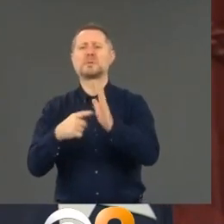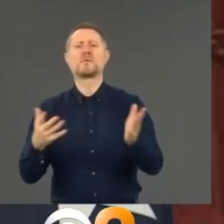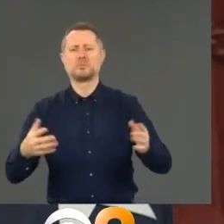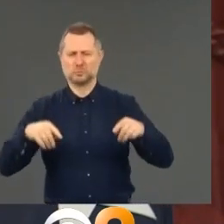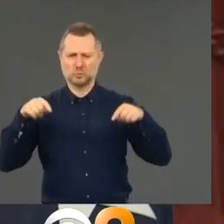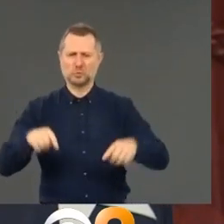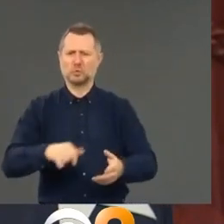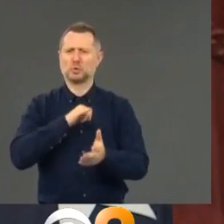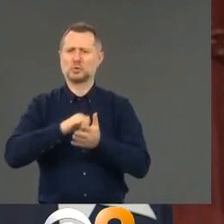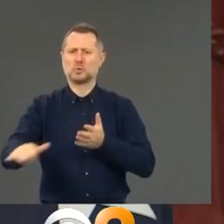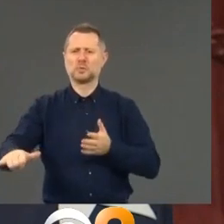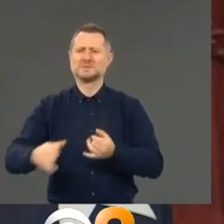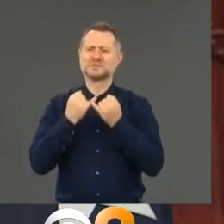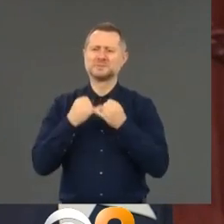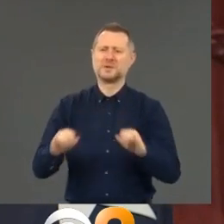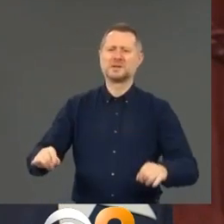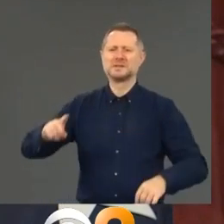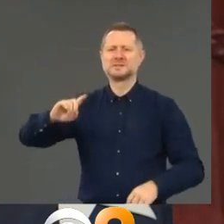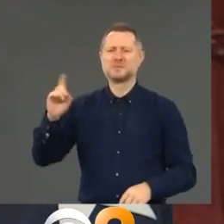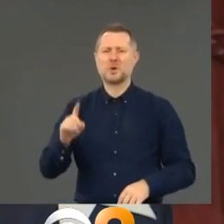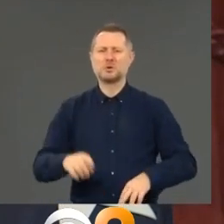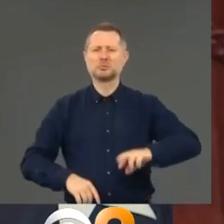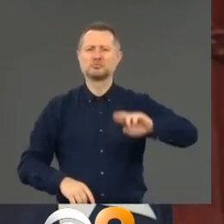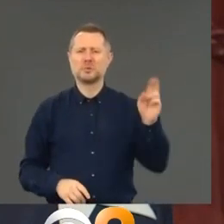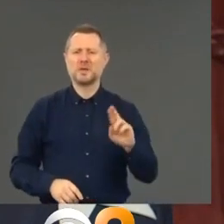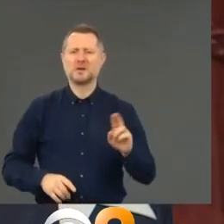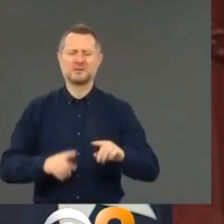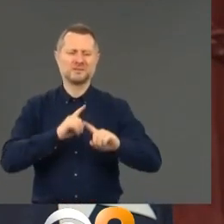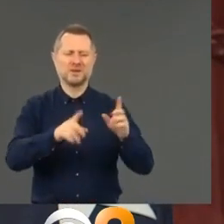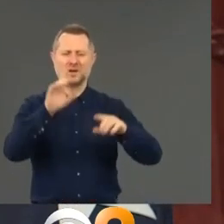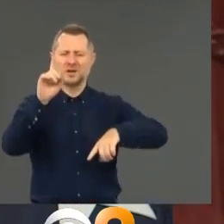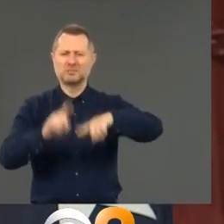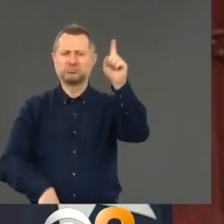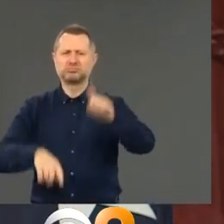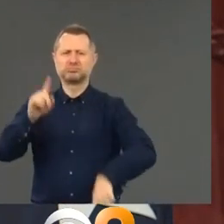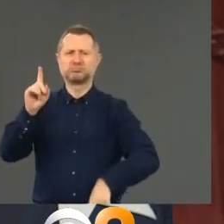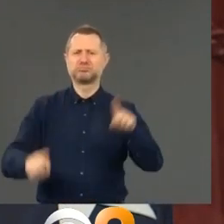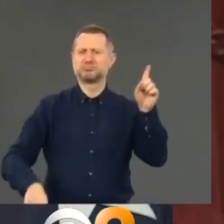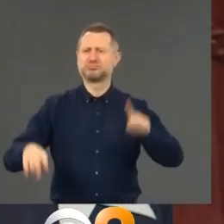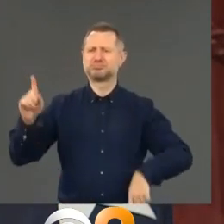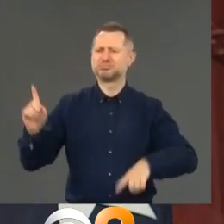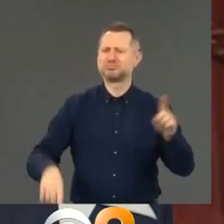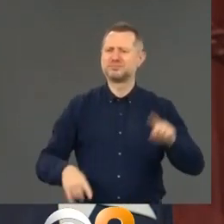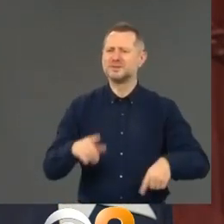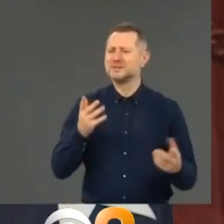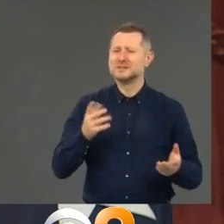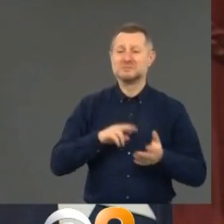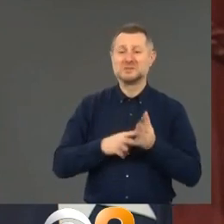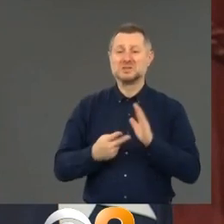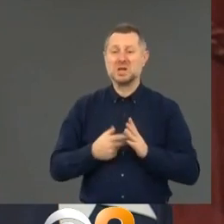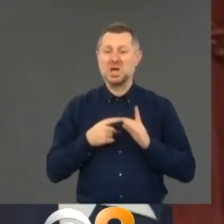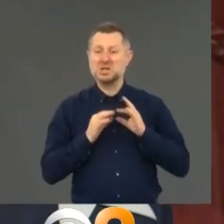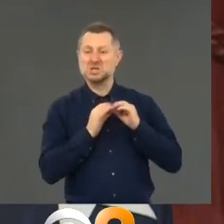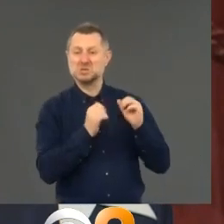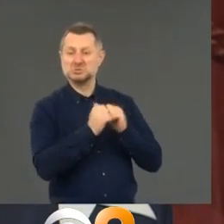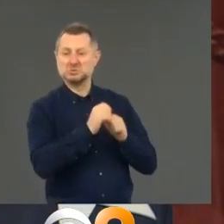and atheists and short people and tall people. And the politics makes no difference to